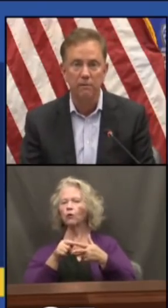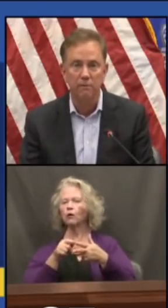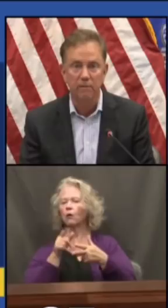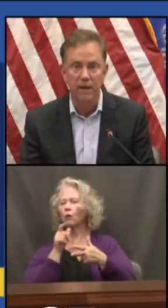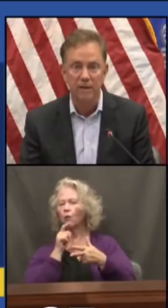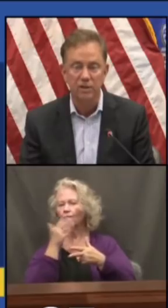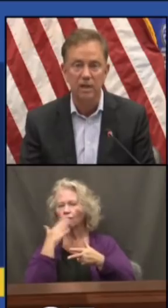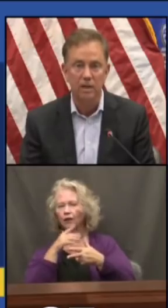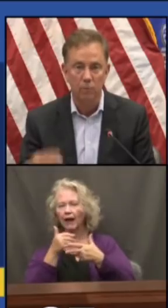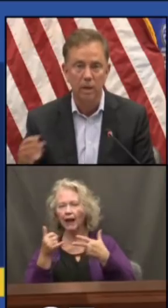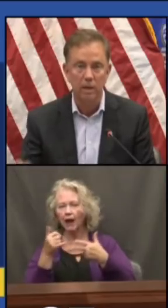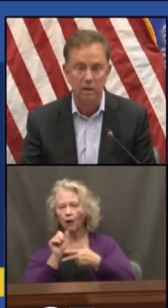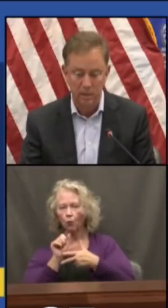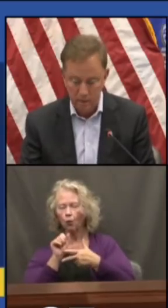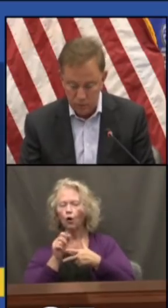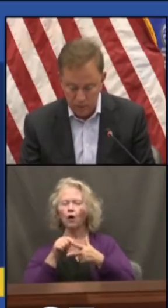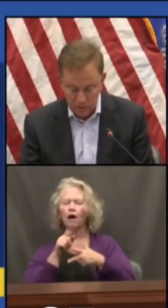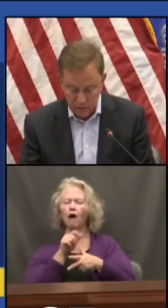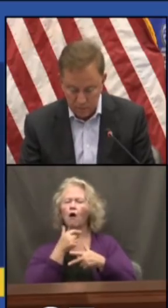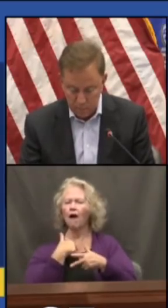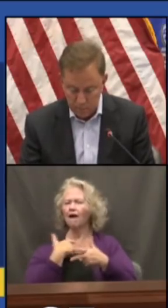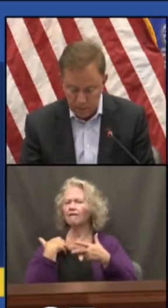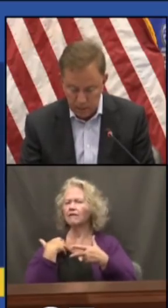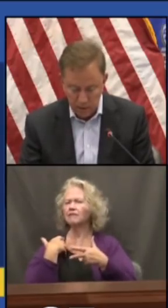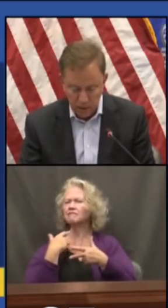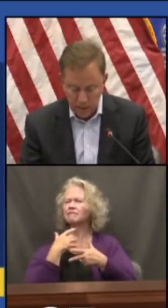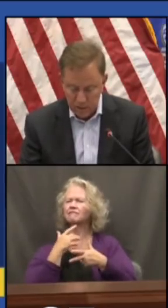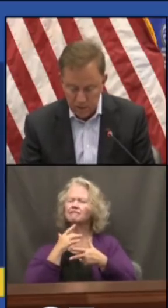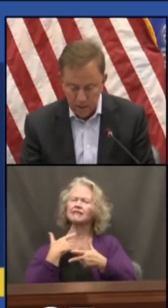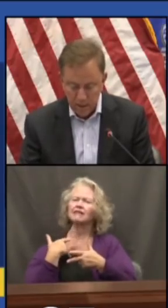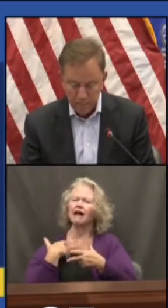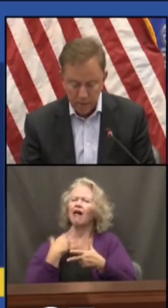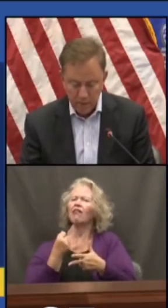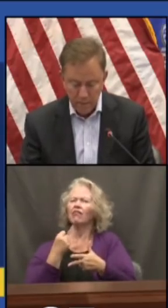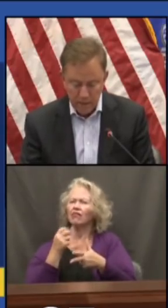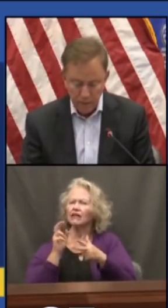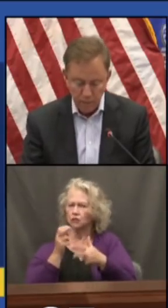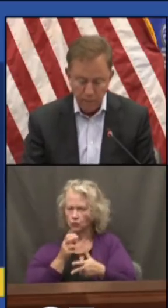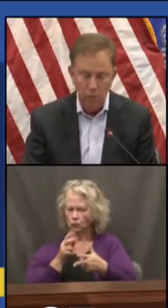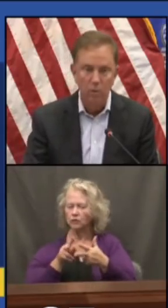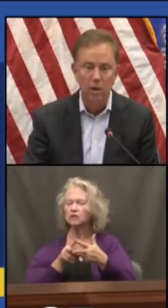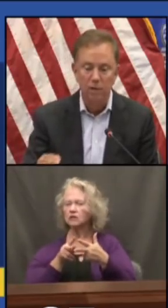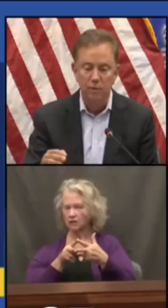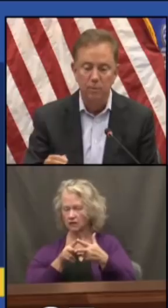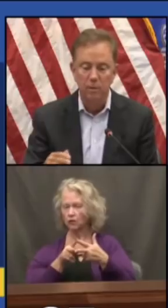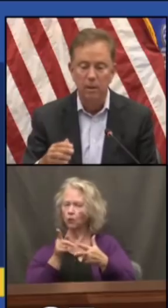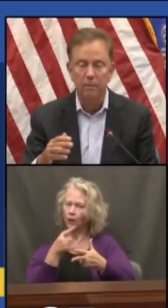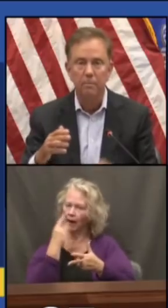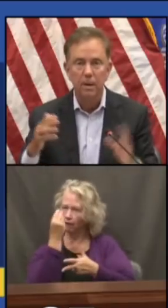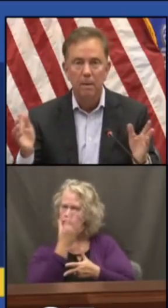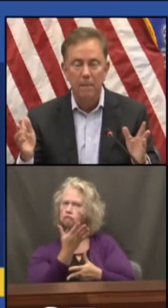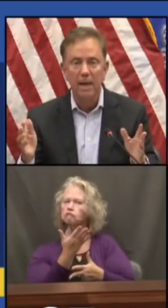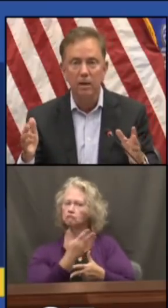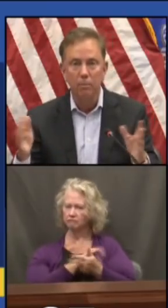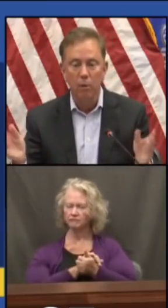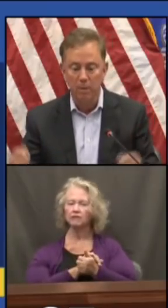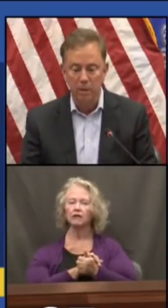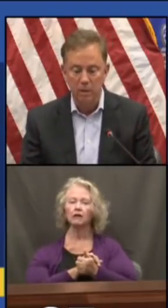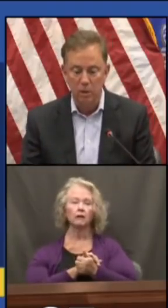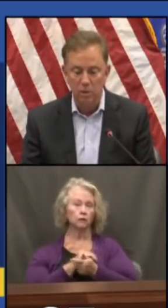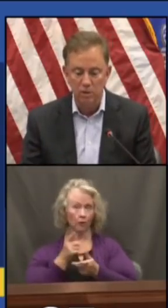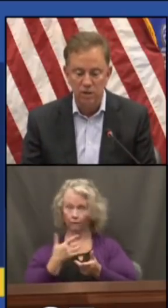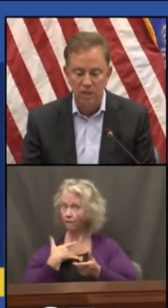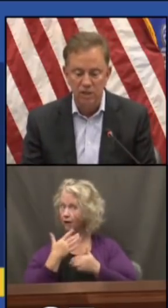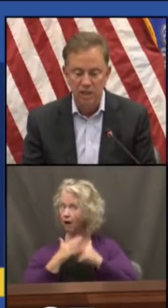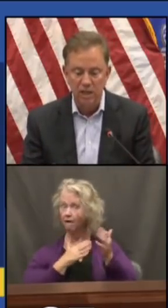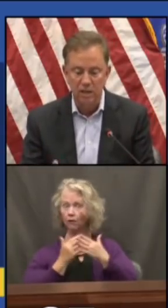plenty of vaccine and we can address any particular needs. That means if you feel more comfortable, make an appointment.